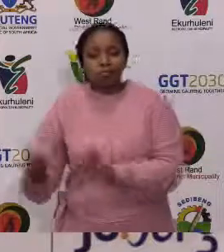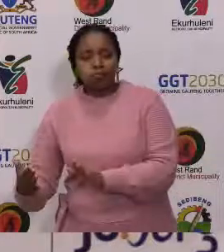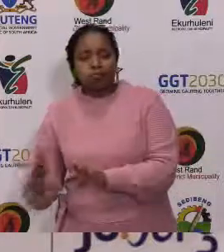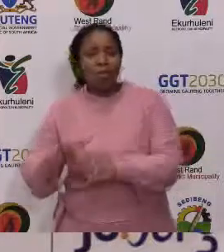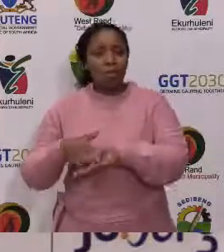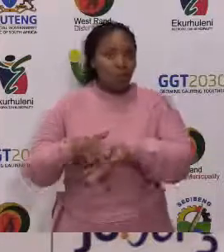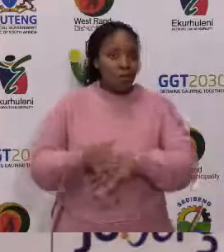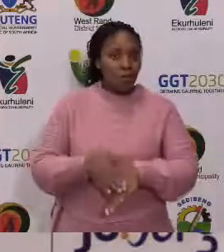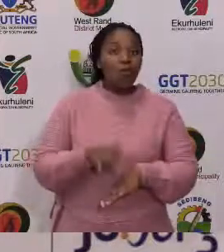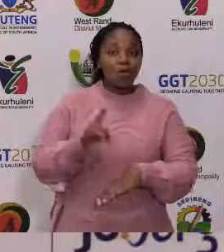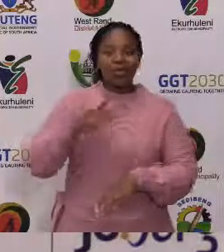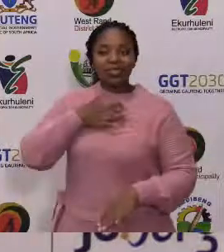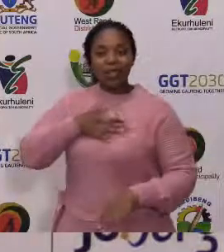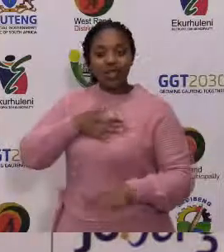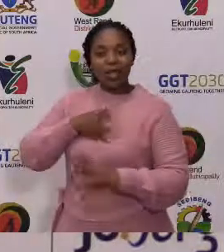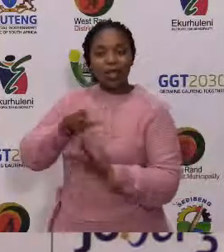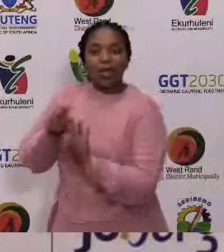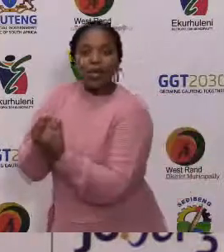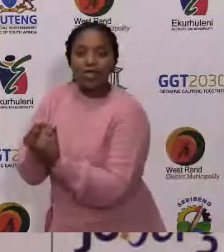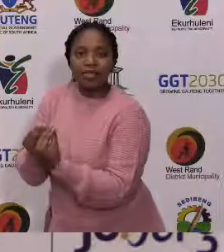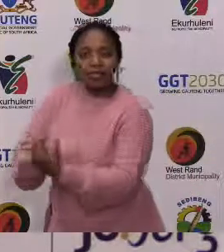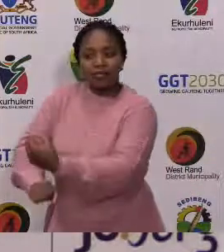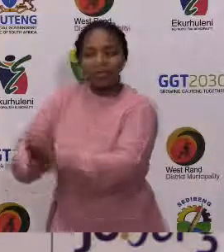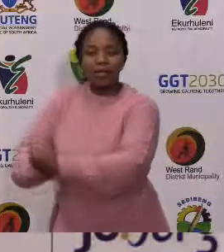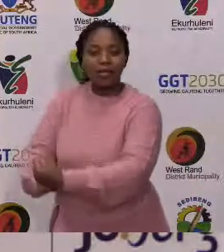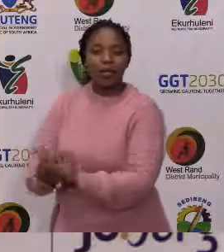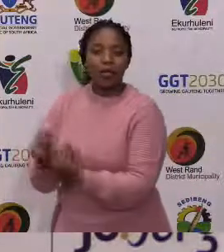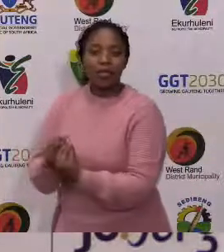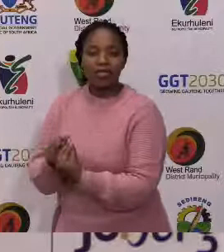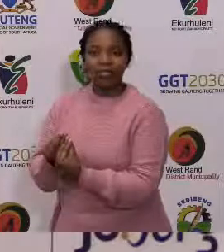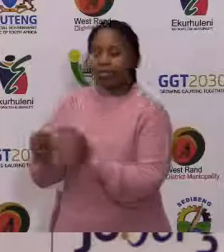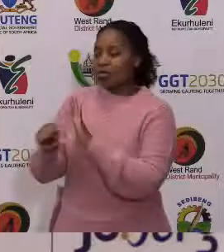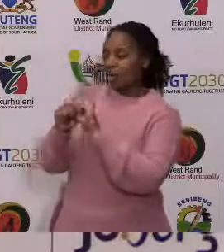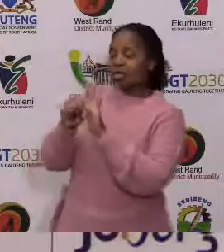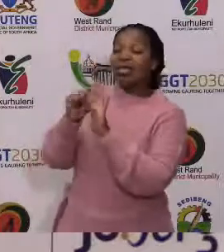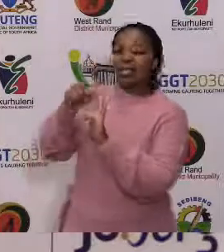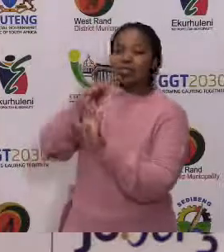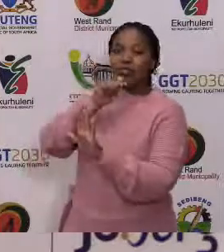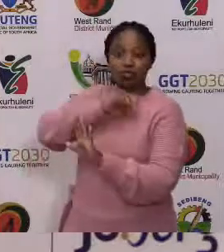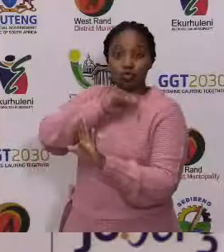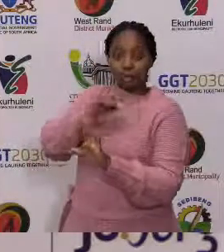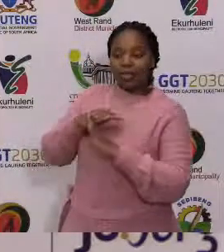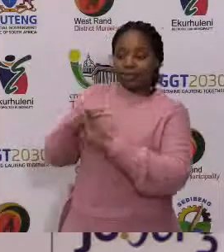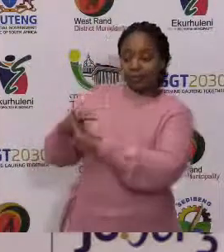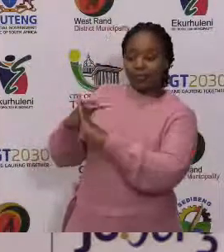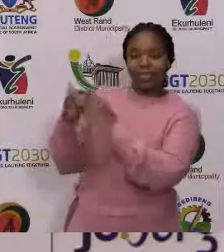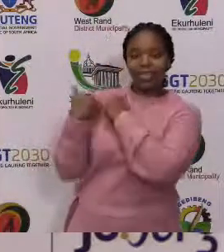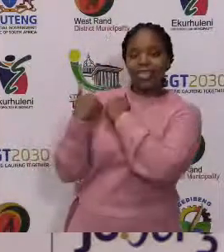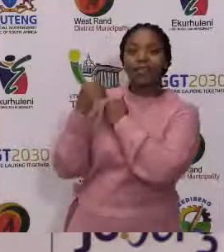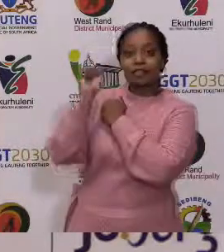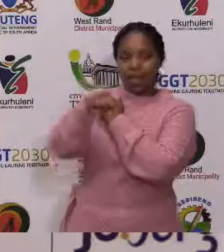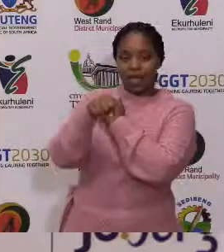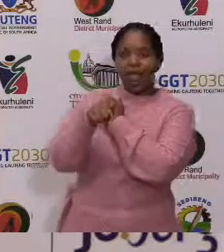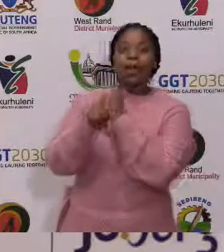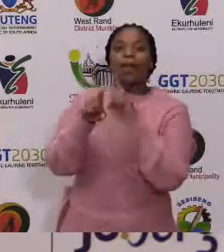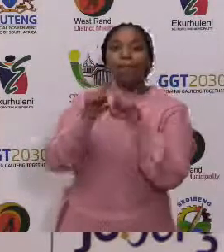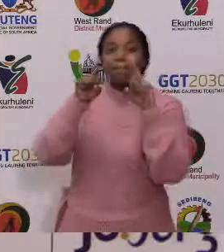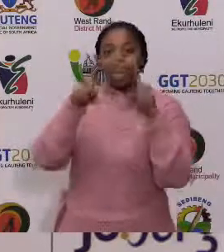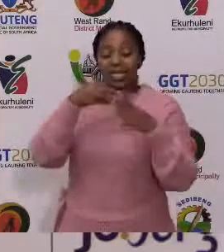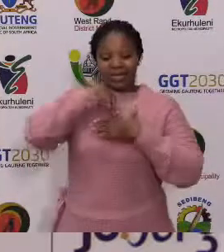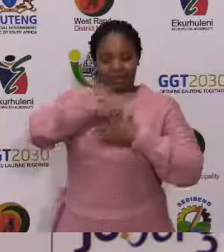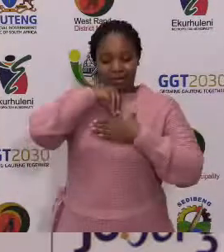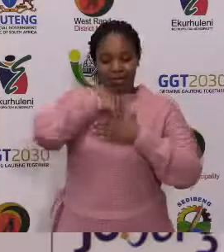dying. We should feel that pain. Yes, we must take measures to protect ourselves